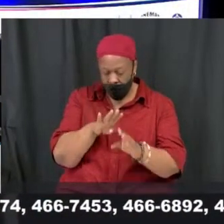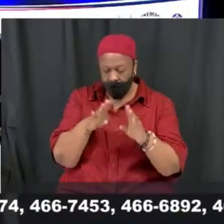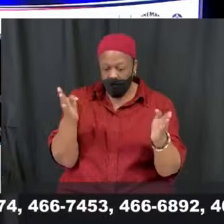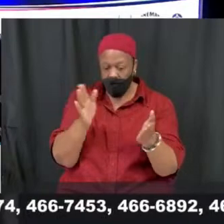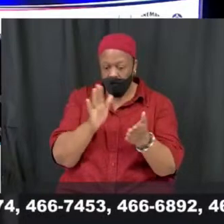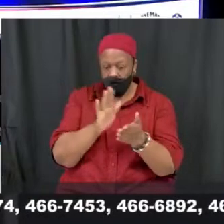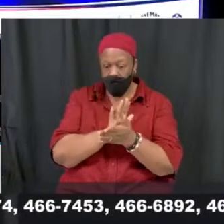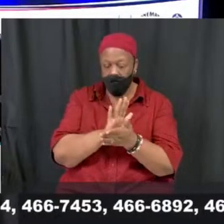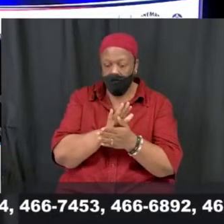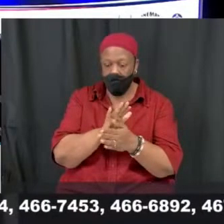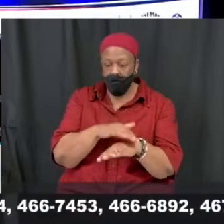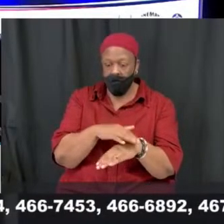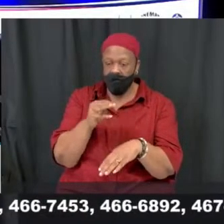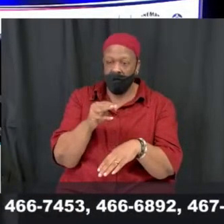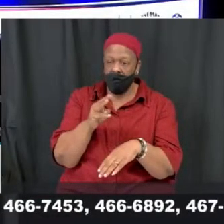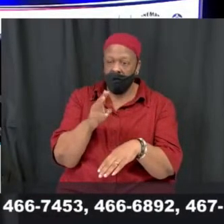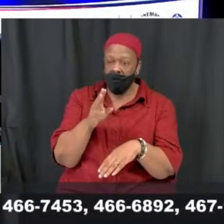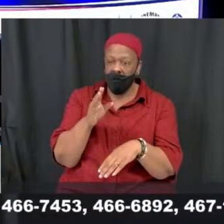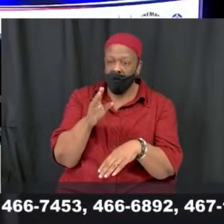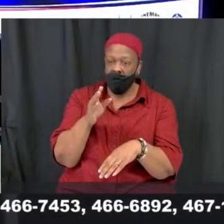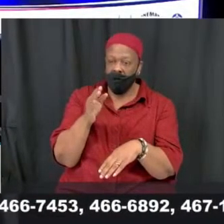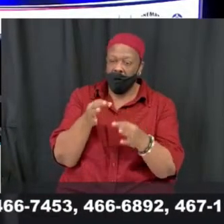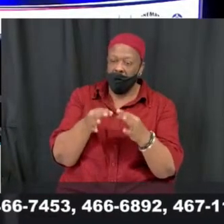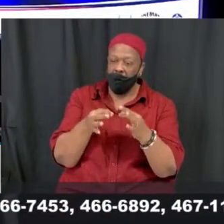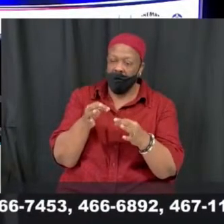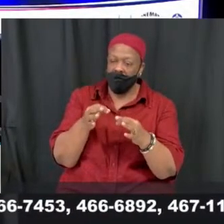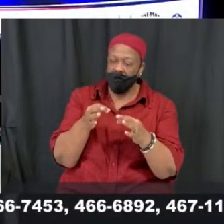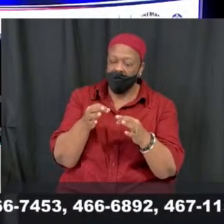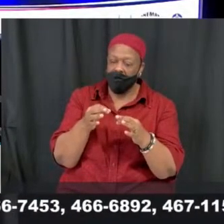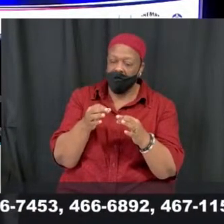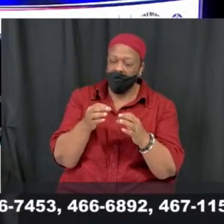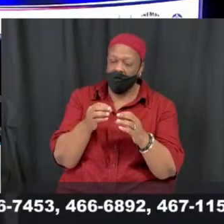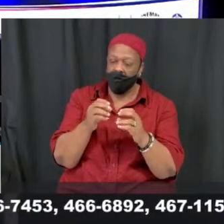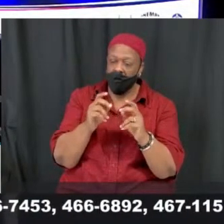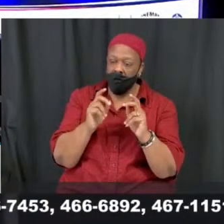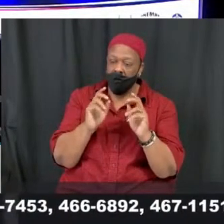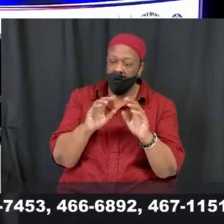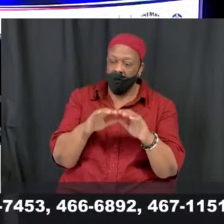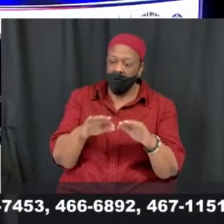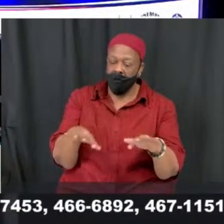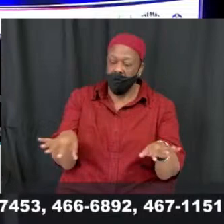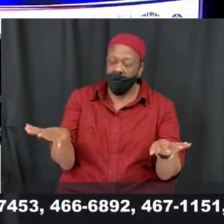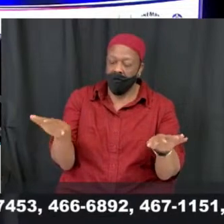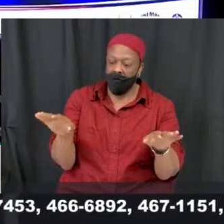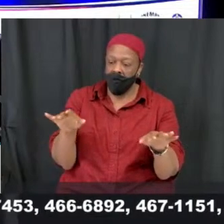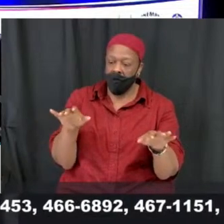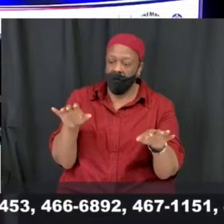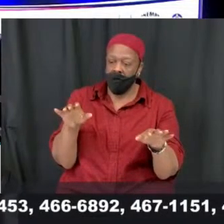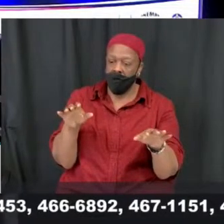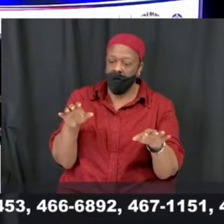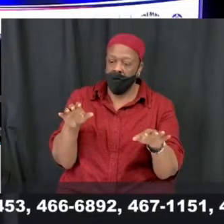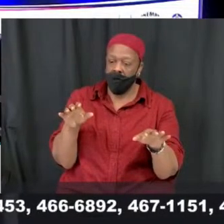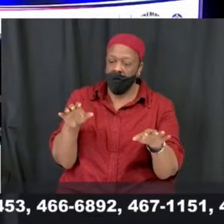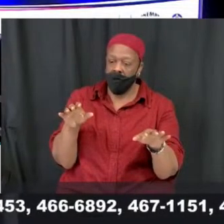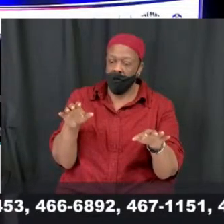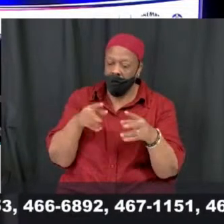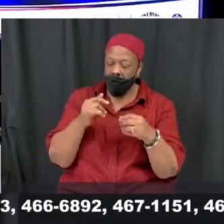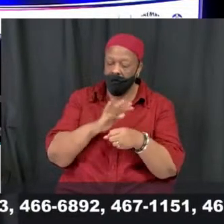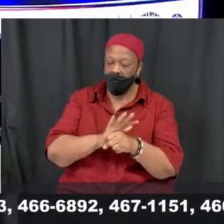I have indicated that the regulation, the playing of for persons